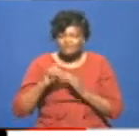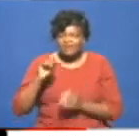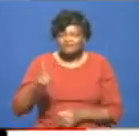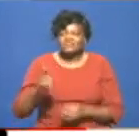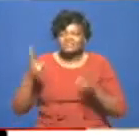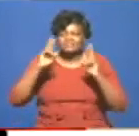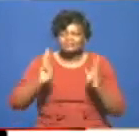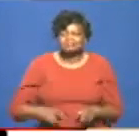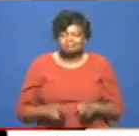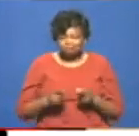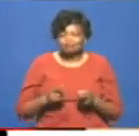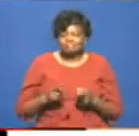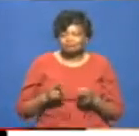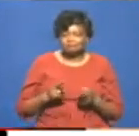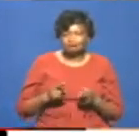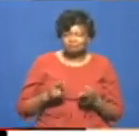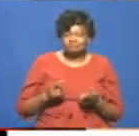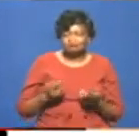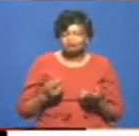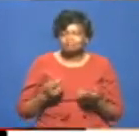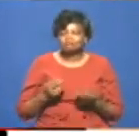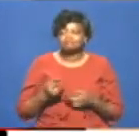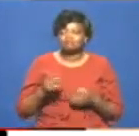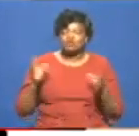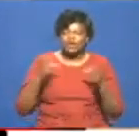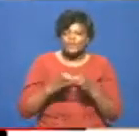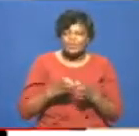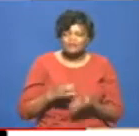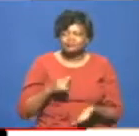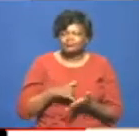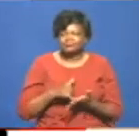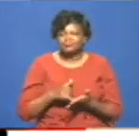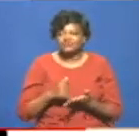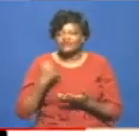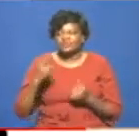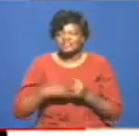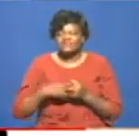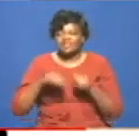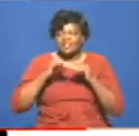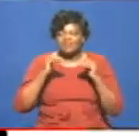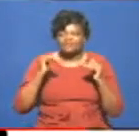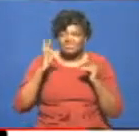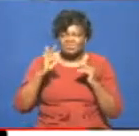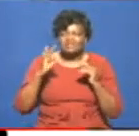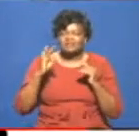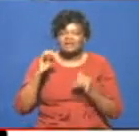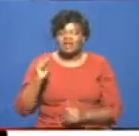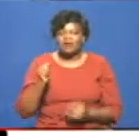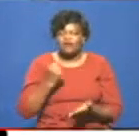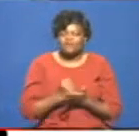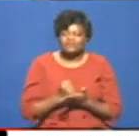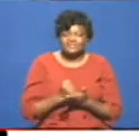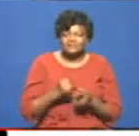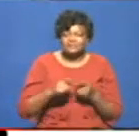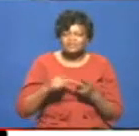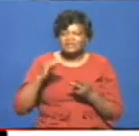Real Estate Kenya, comprising six towers, including a 47-level 3A office tower, a